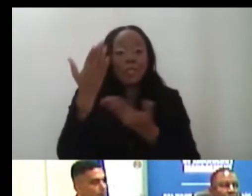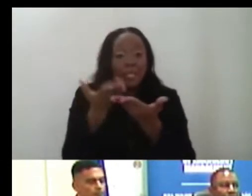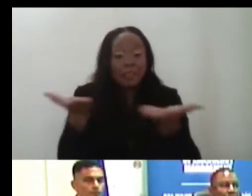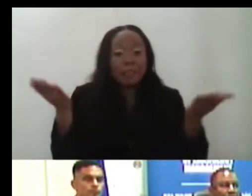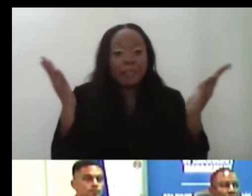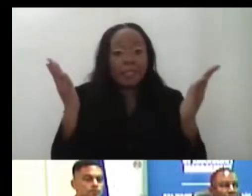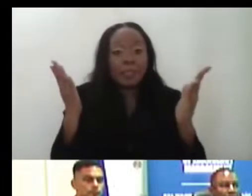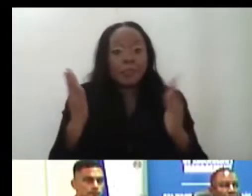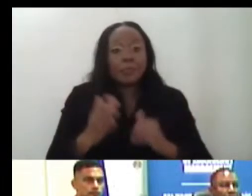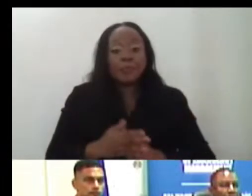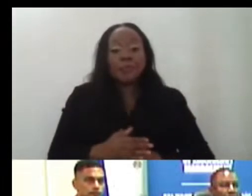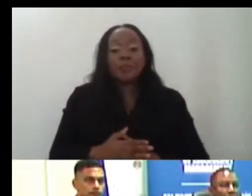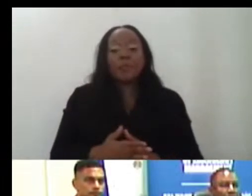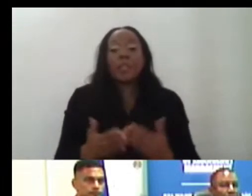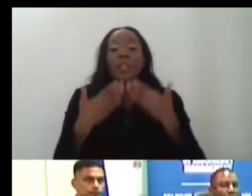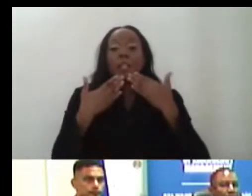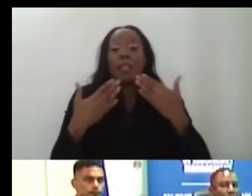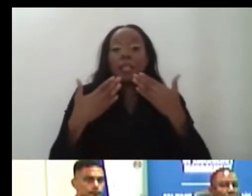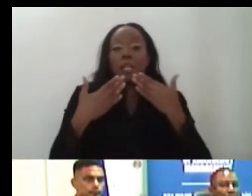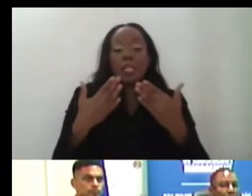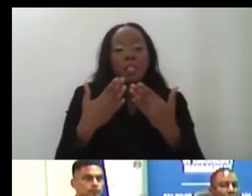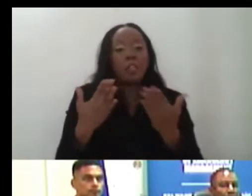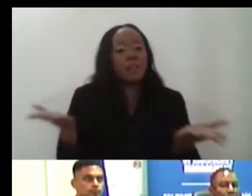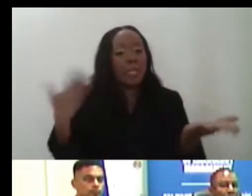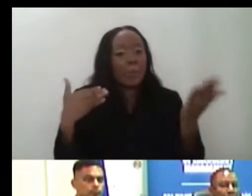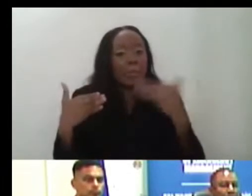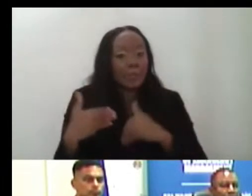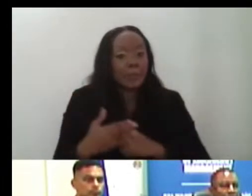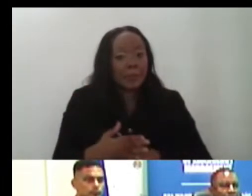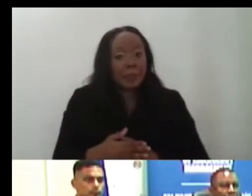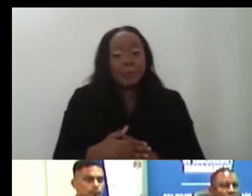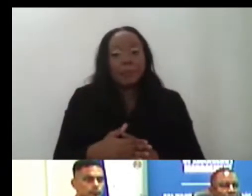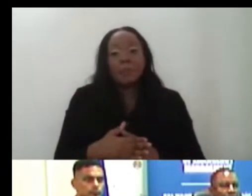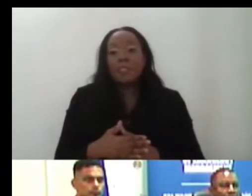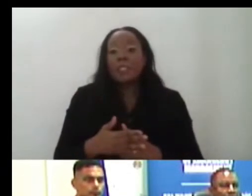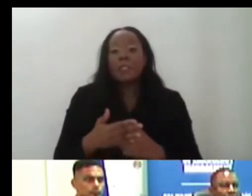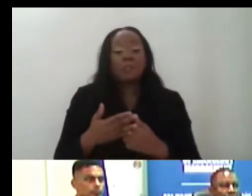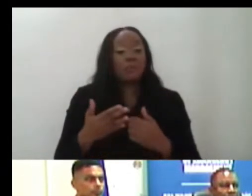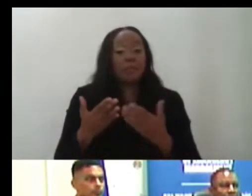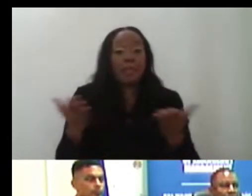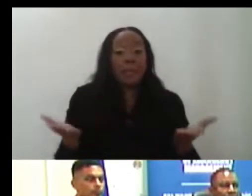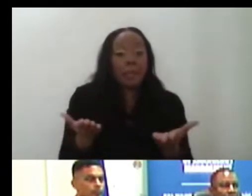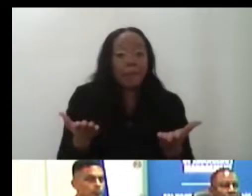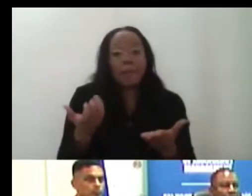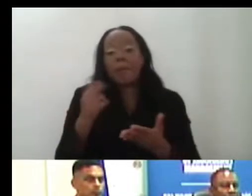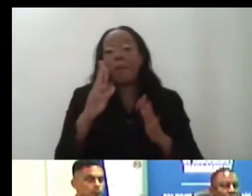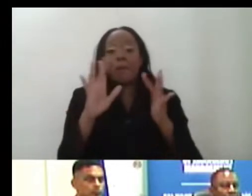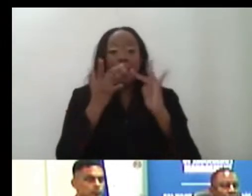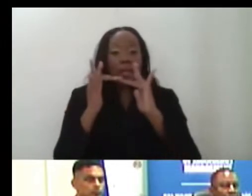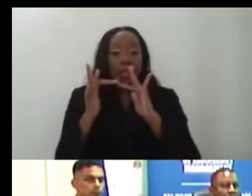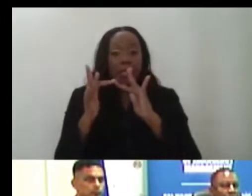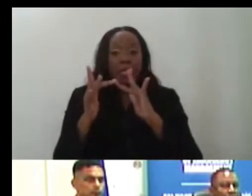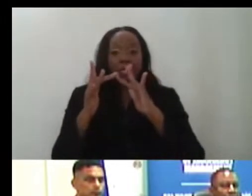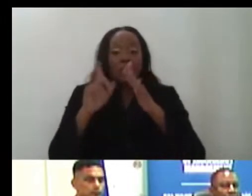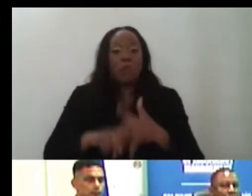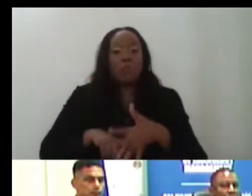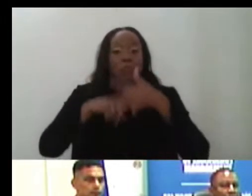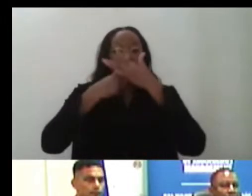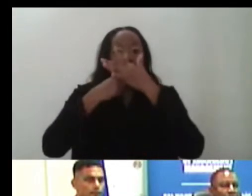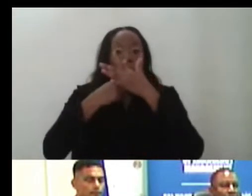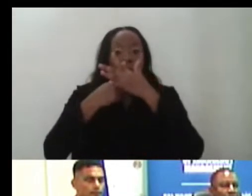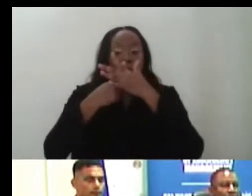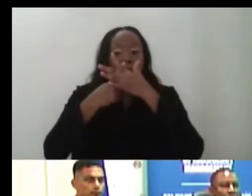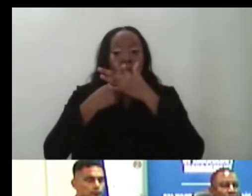start by thanking you all for being here today, and whether in person or online, as we get set to start the official